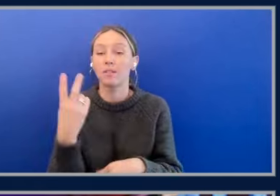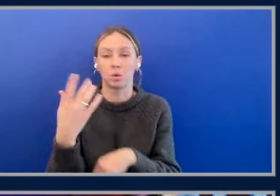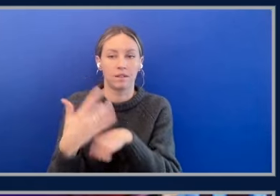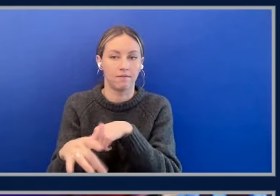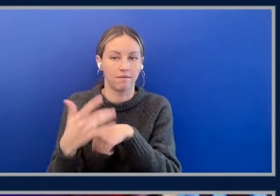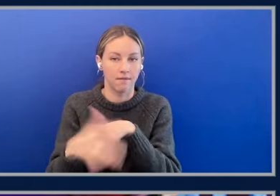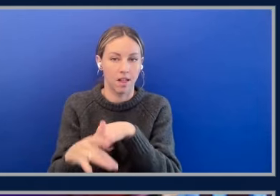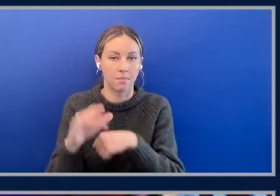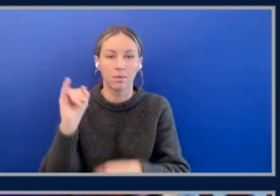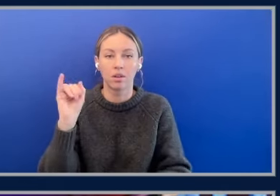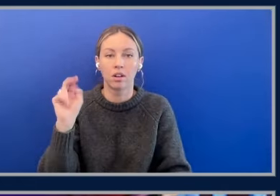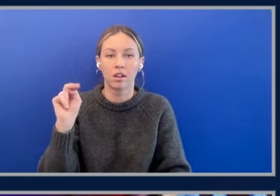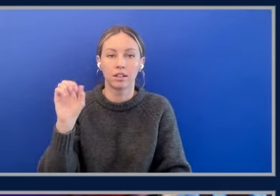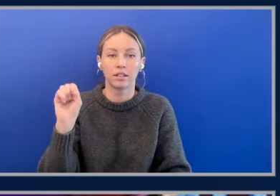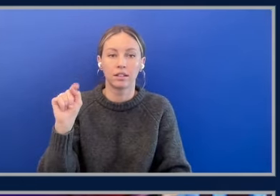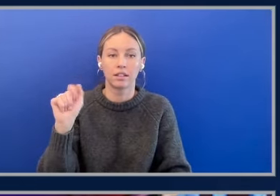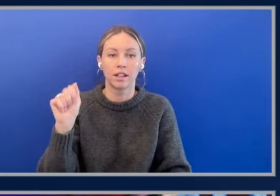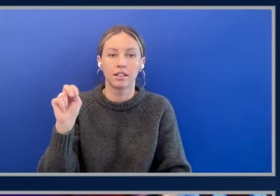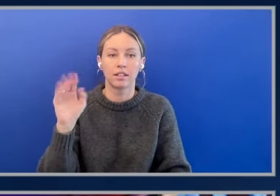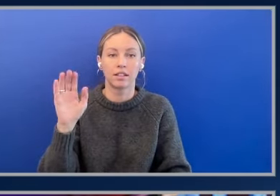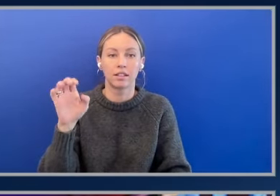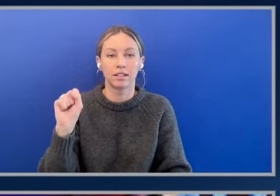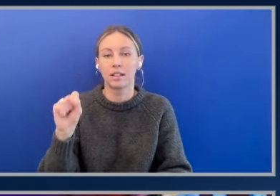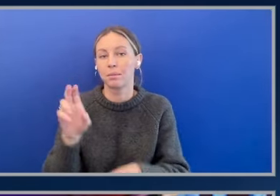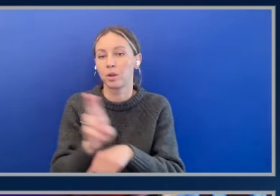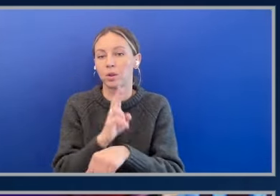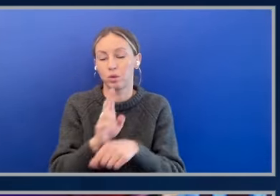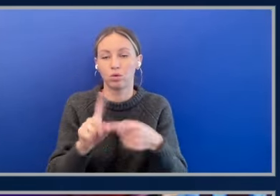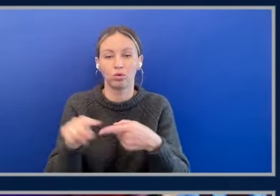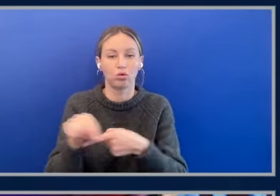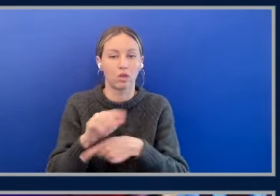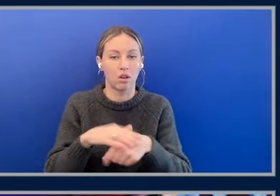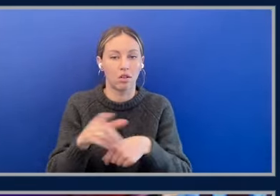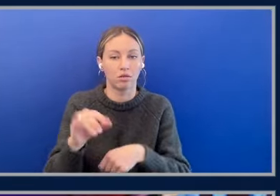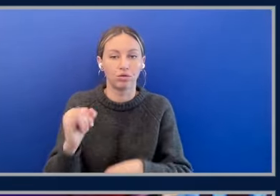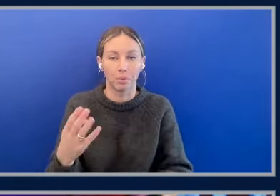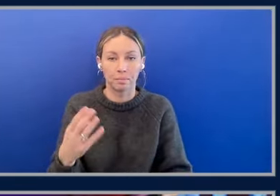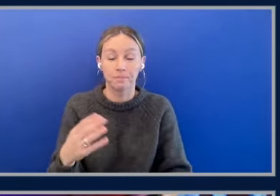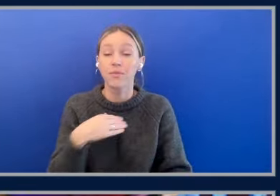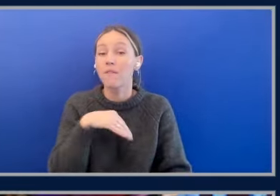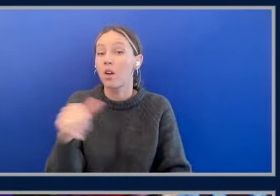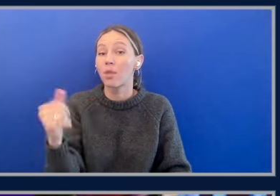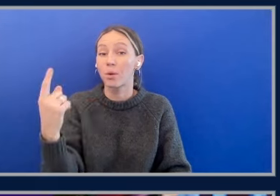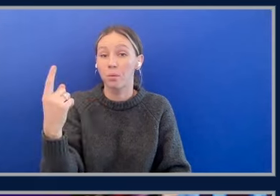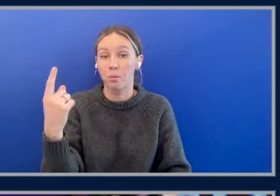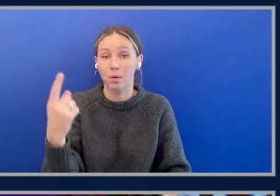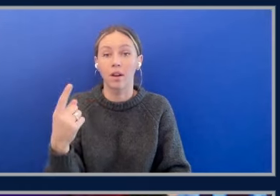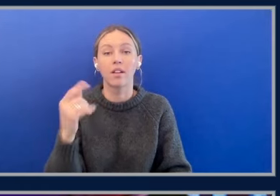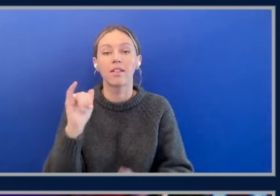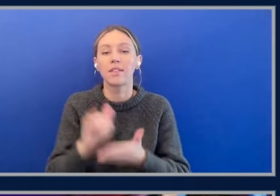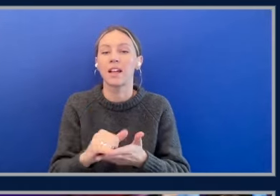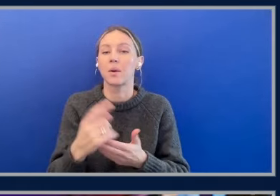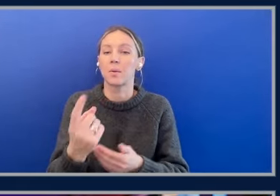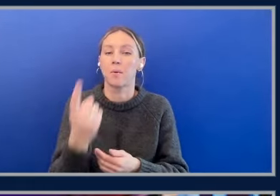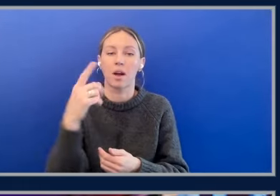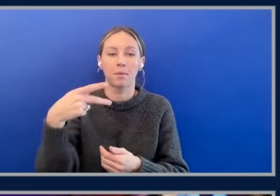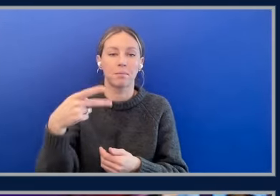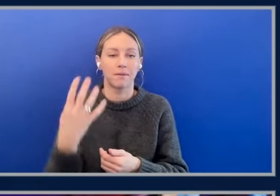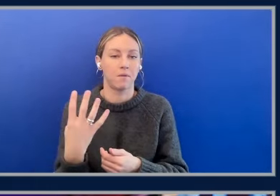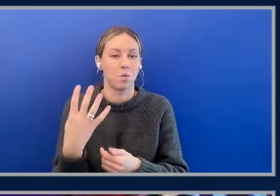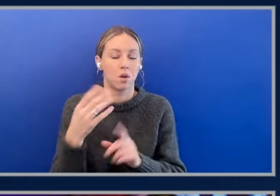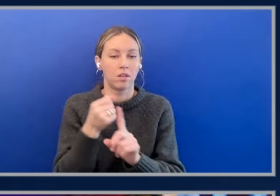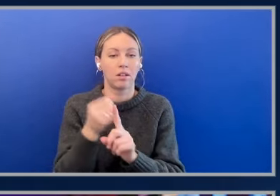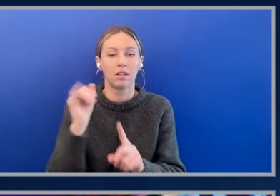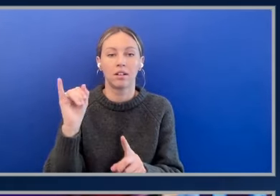instances ready to be used to submit a training job. I also have another training plan of a single P4 instance, which is, as you can